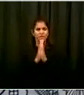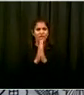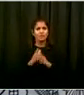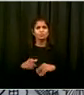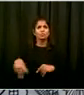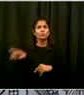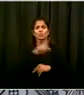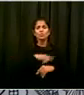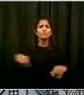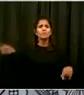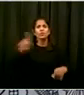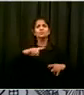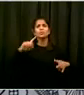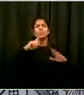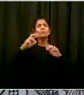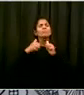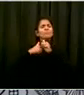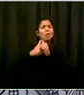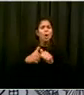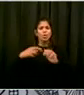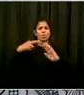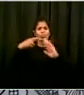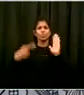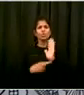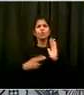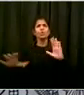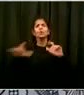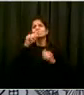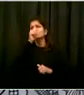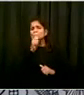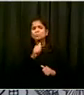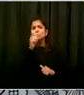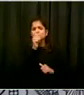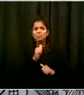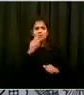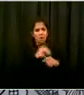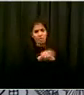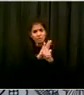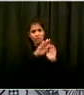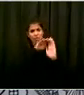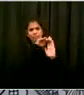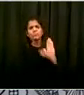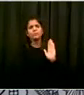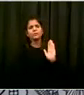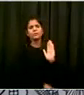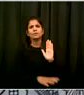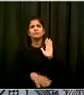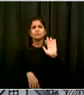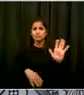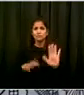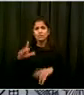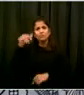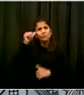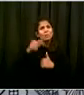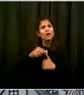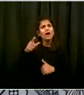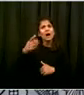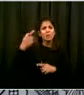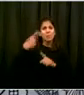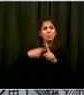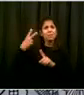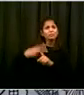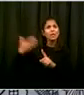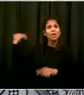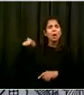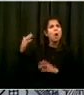were just weeks ago, which was actually very good compared to what we experienced in the spring and was the beginning of our restart. We want to keep